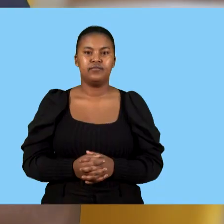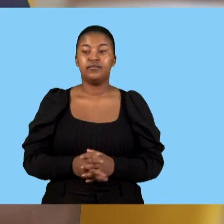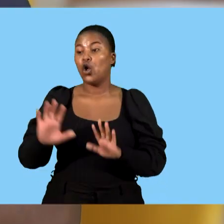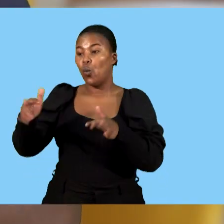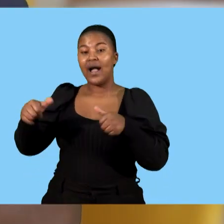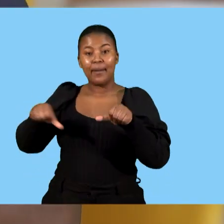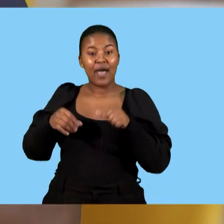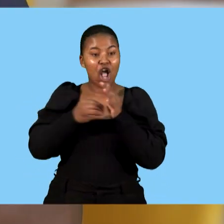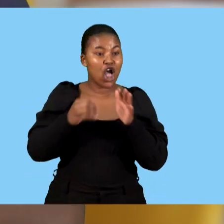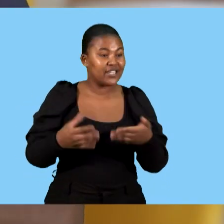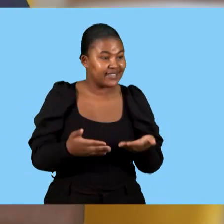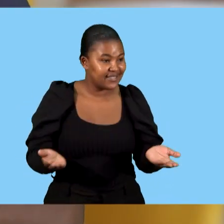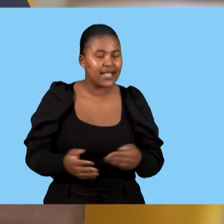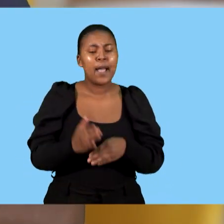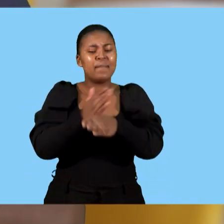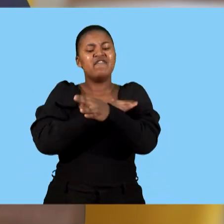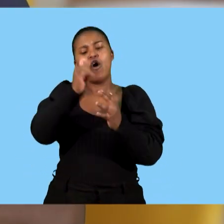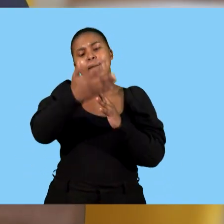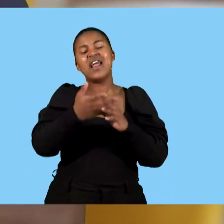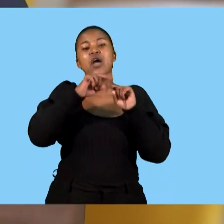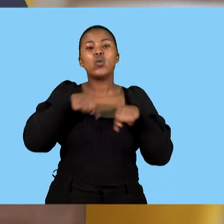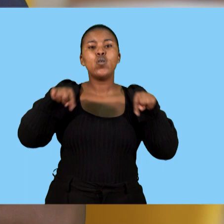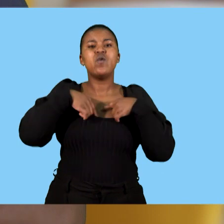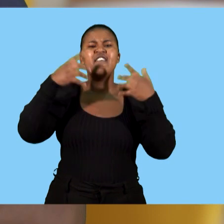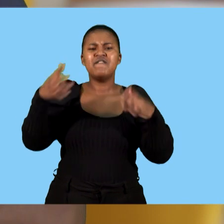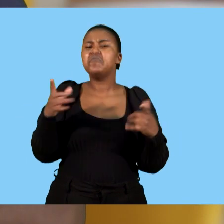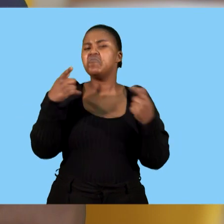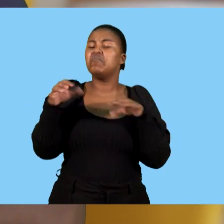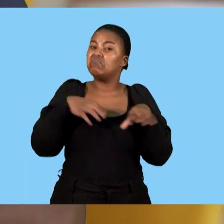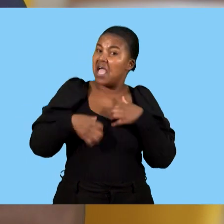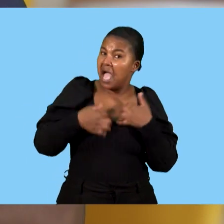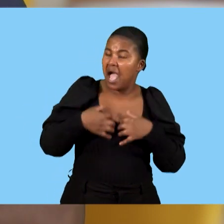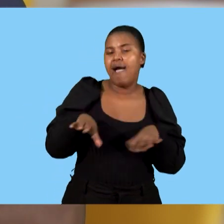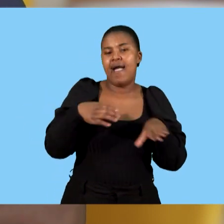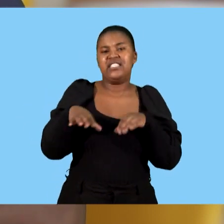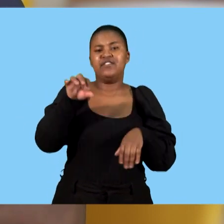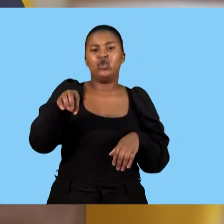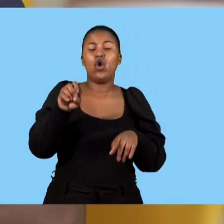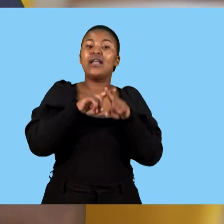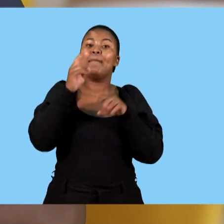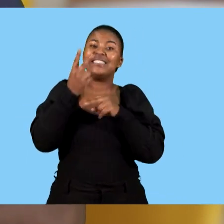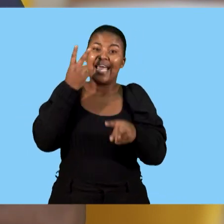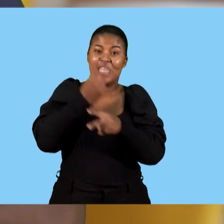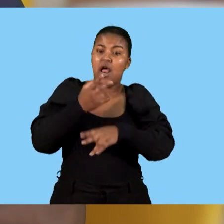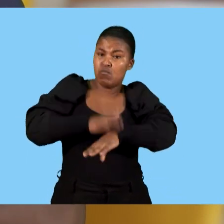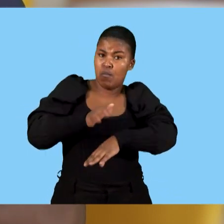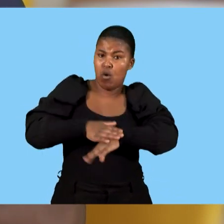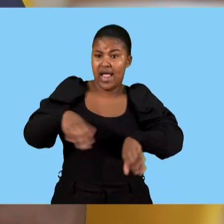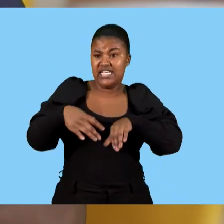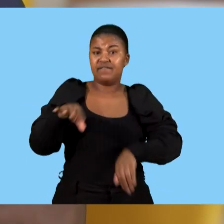Welcome back, dear learners. Before the ad break, we did some exciting activities. But again, I have more activities here with